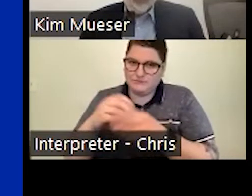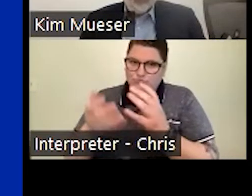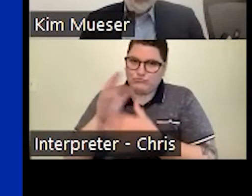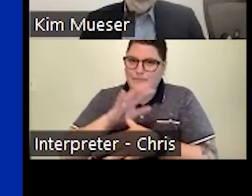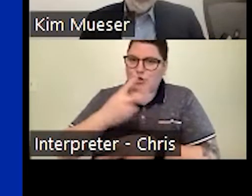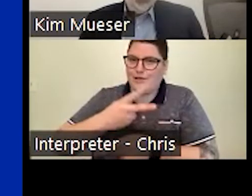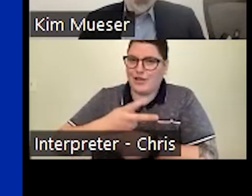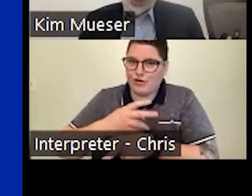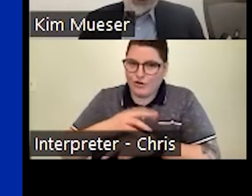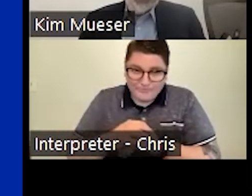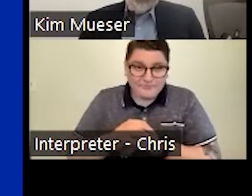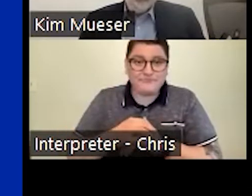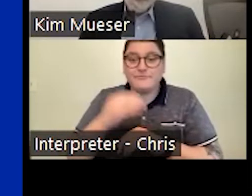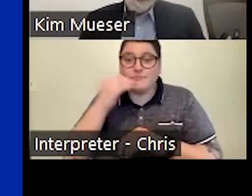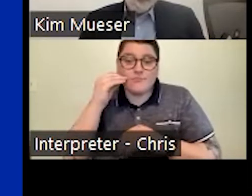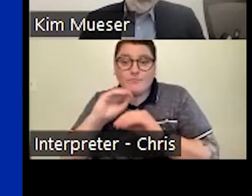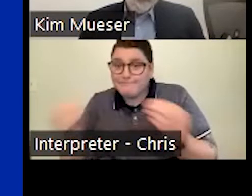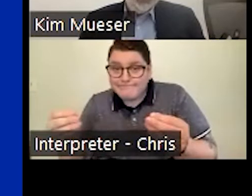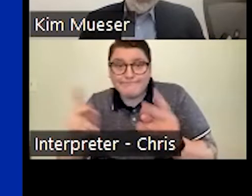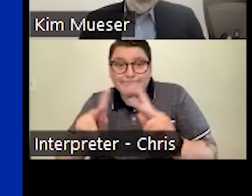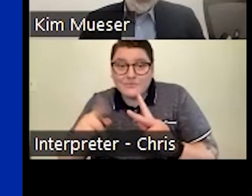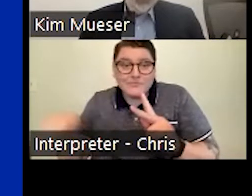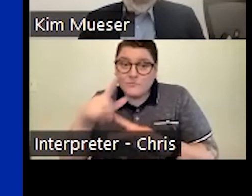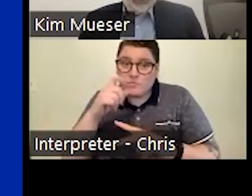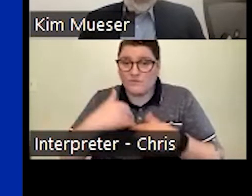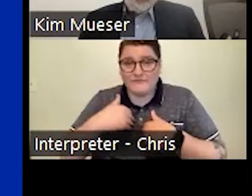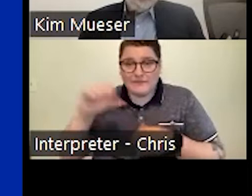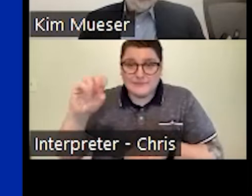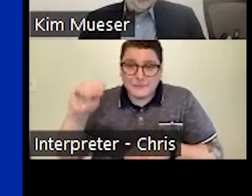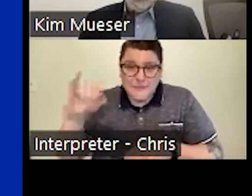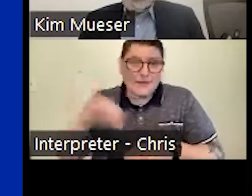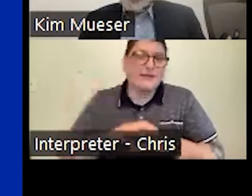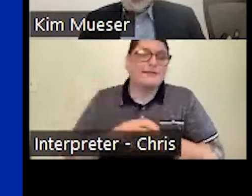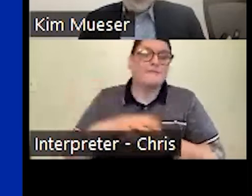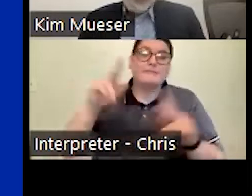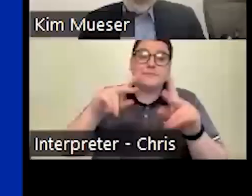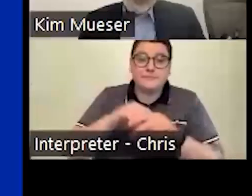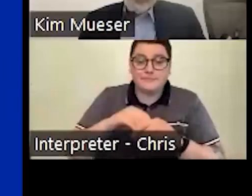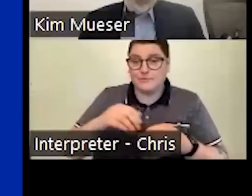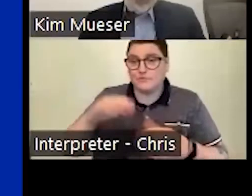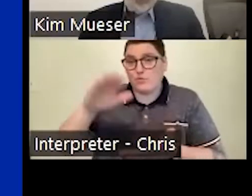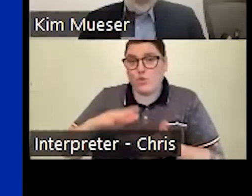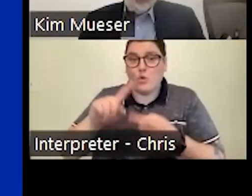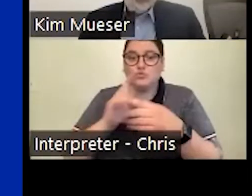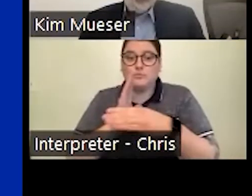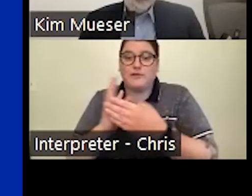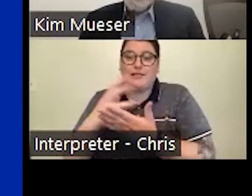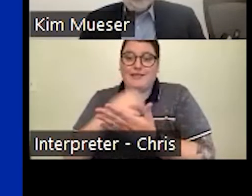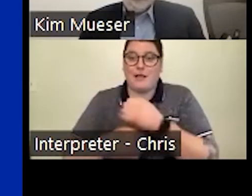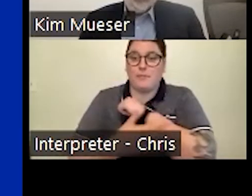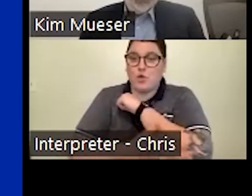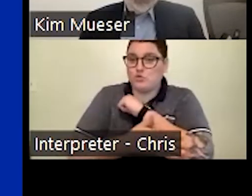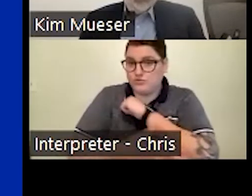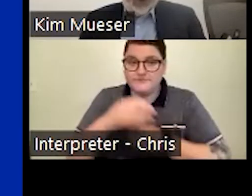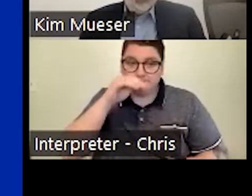primary care, homeless individuals with serious mental illness, and individuals living in lower and middle income countries. And so there's a need